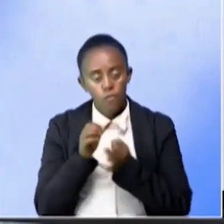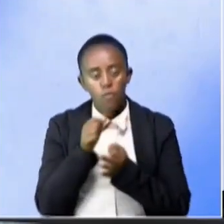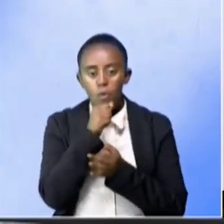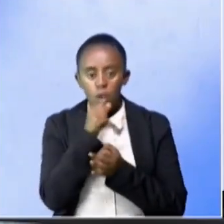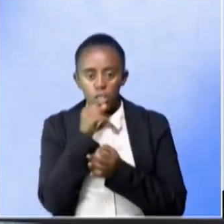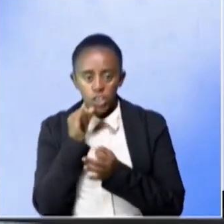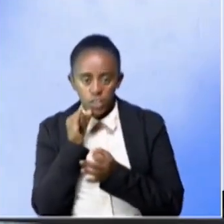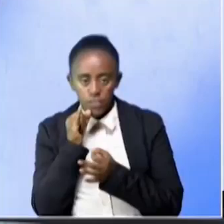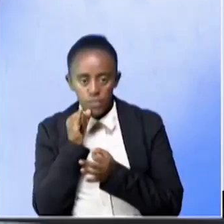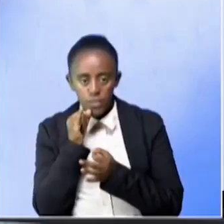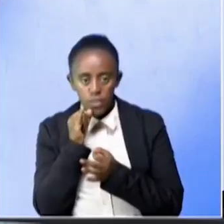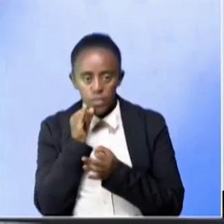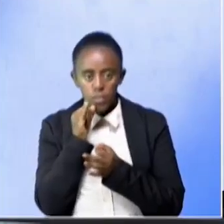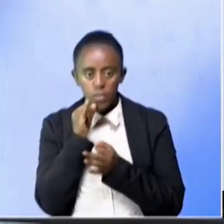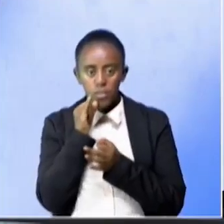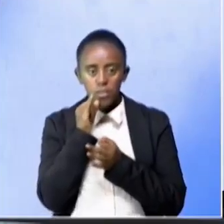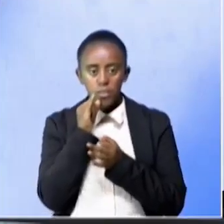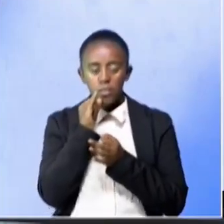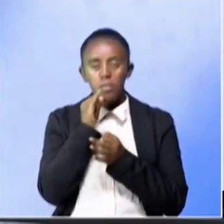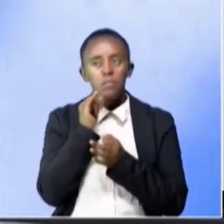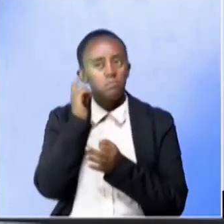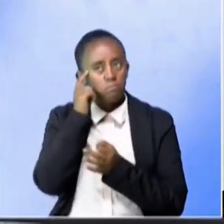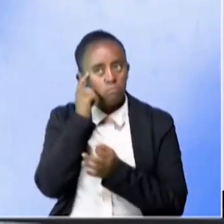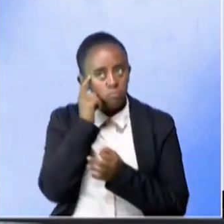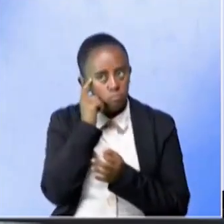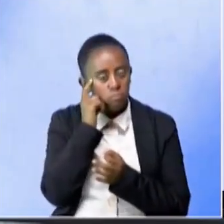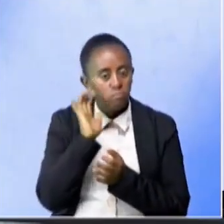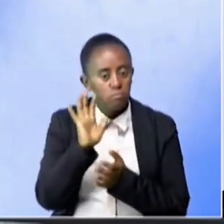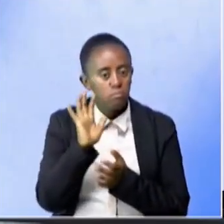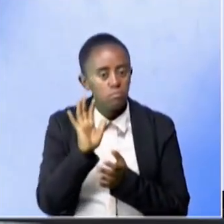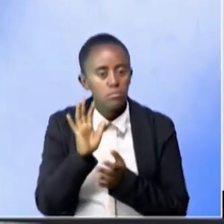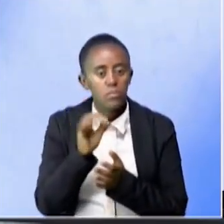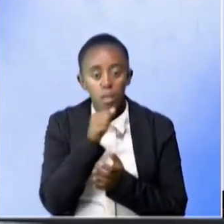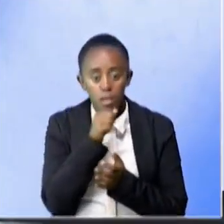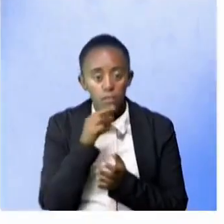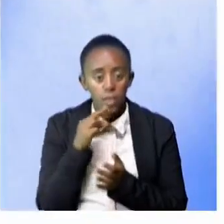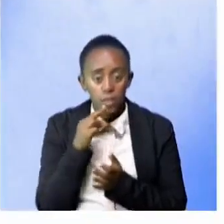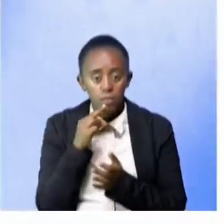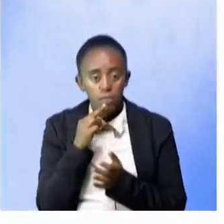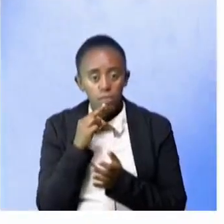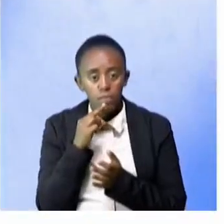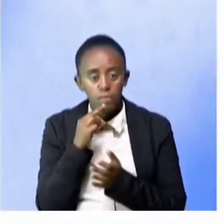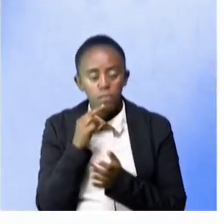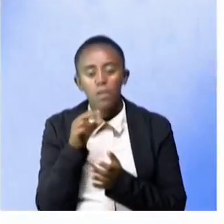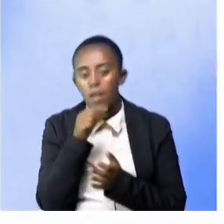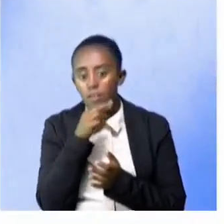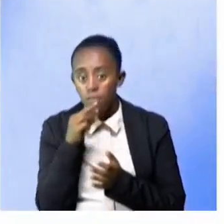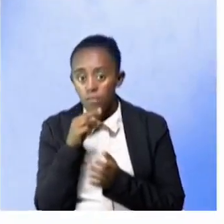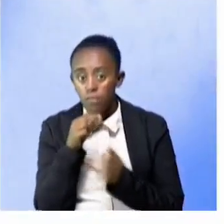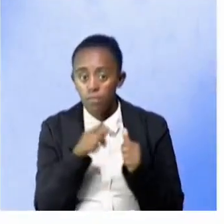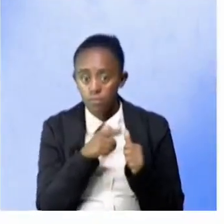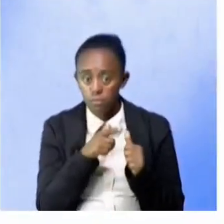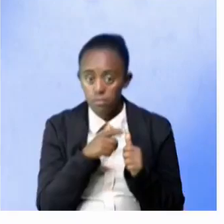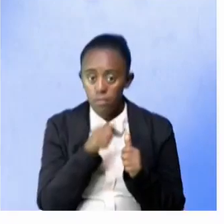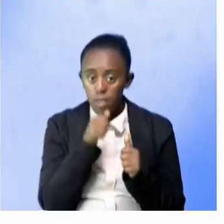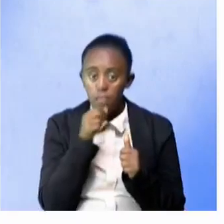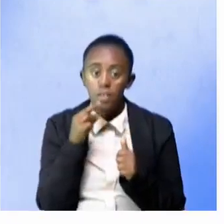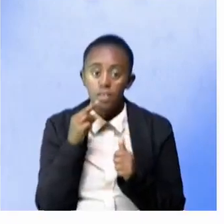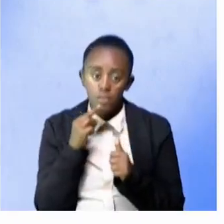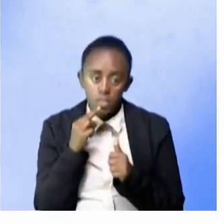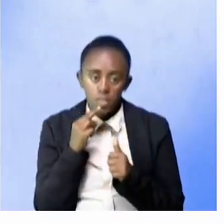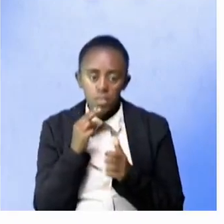adjectives. Keep in mind that adverbs modifying adverbs